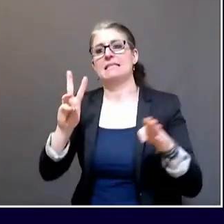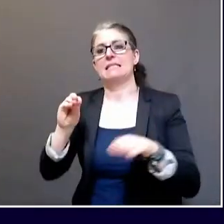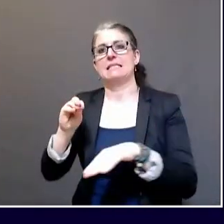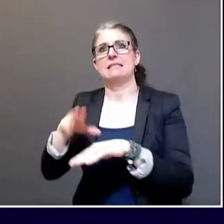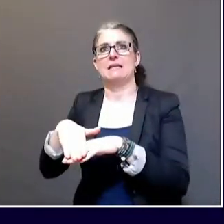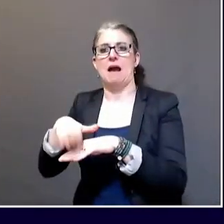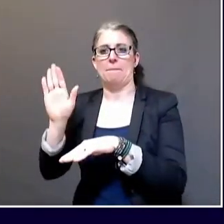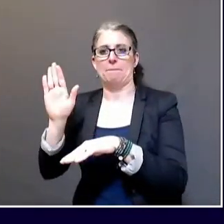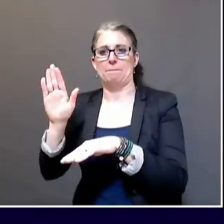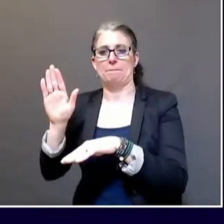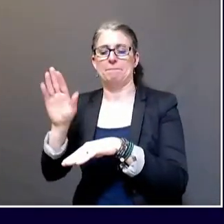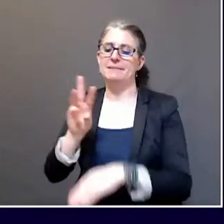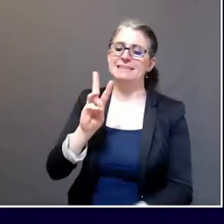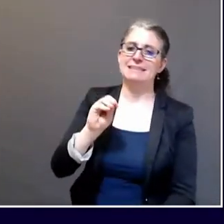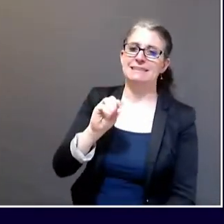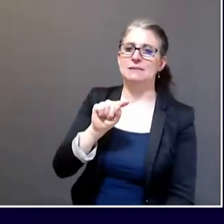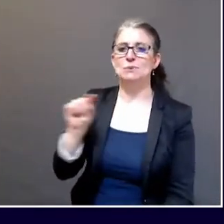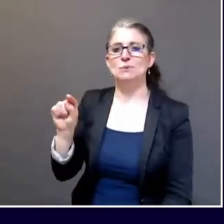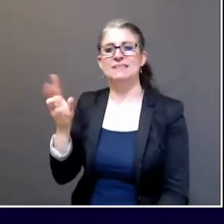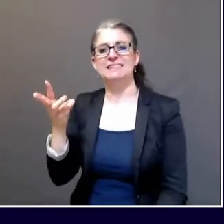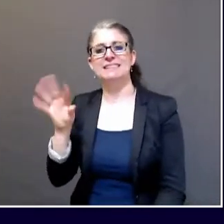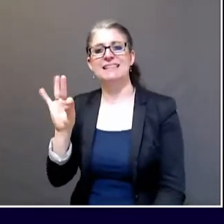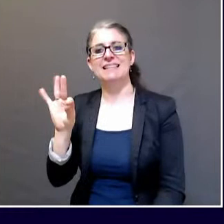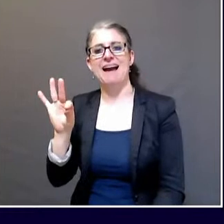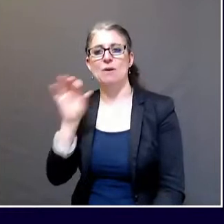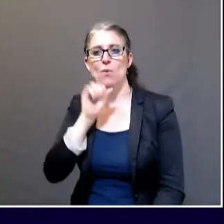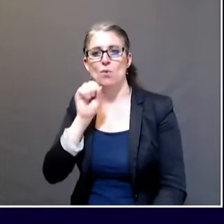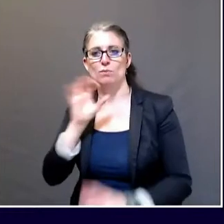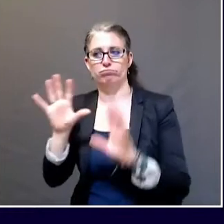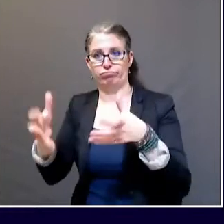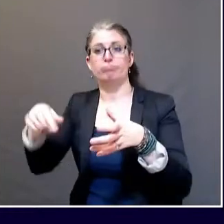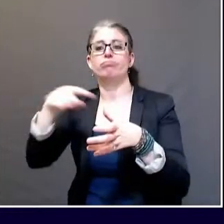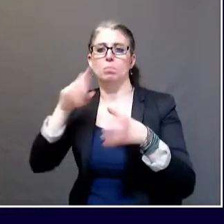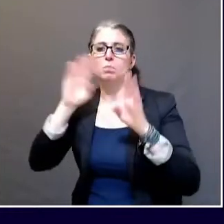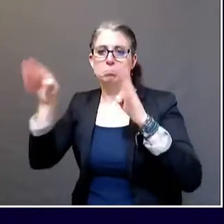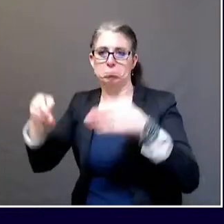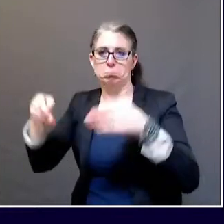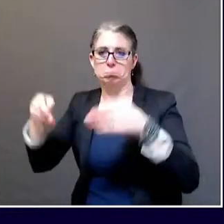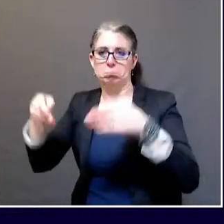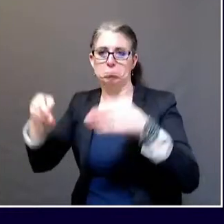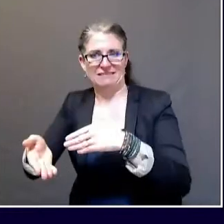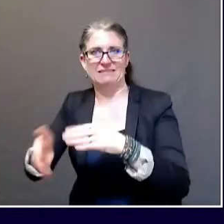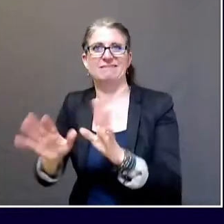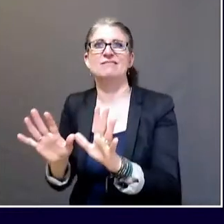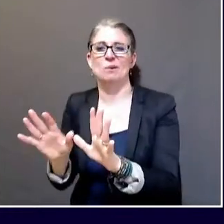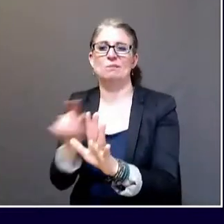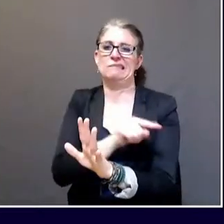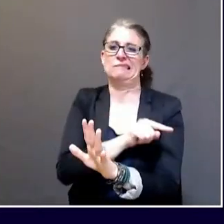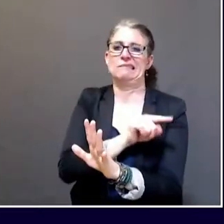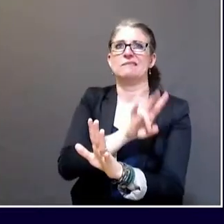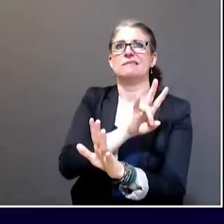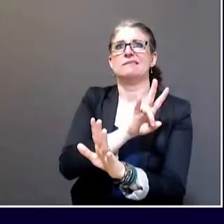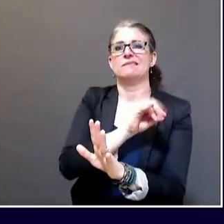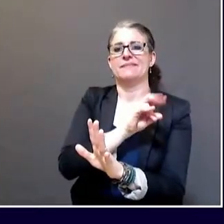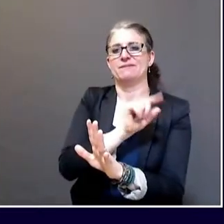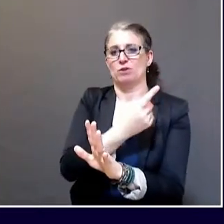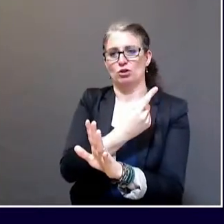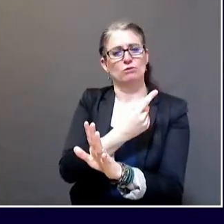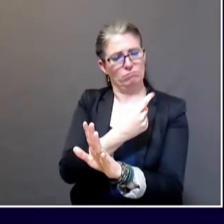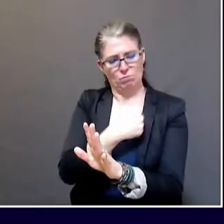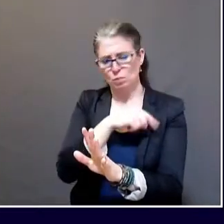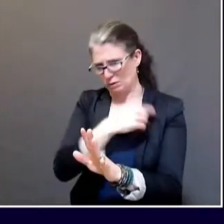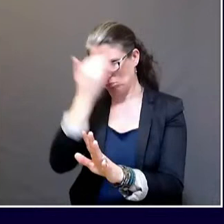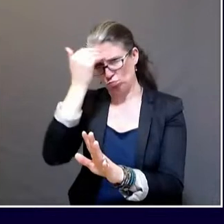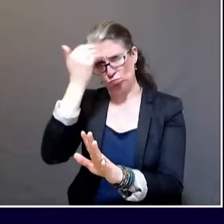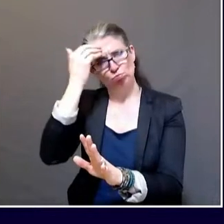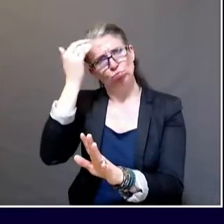good hard review of the definition to see if it works for our population and begin that process. But we will make those determinations when